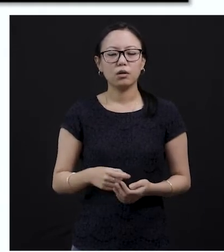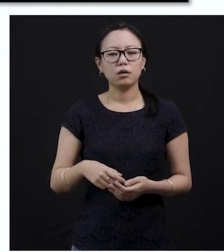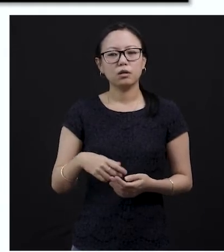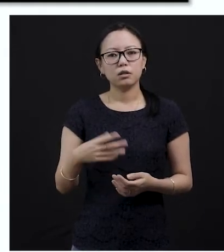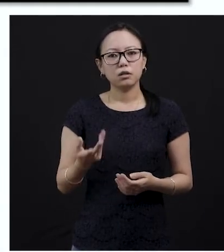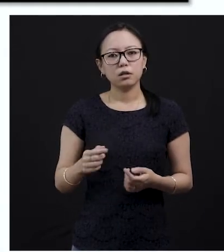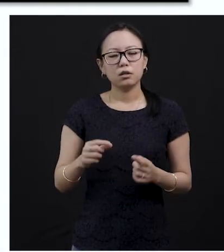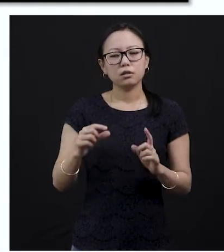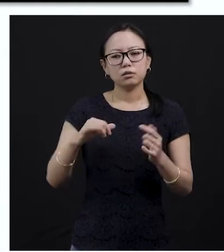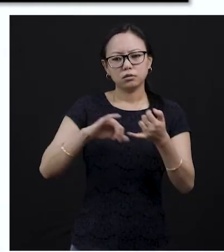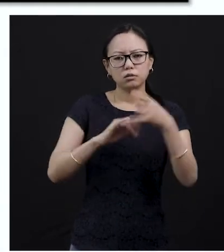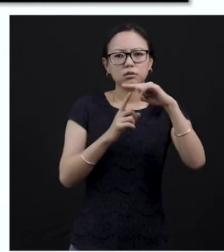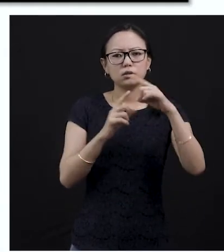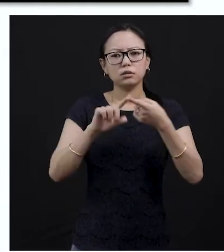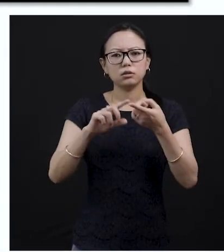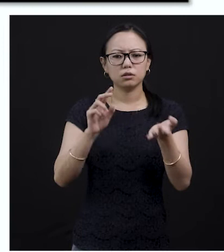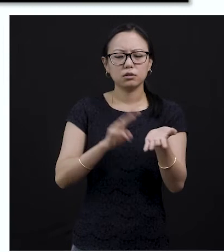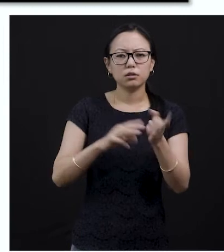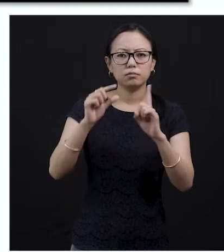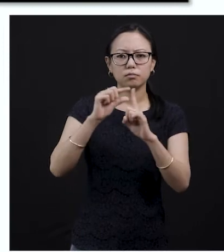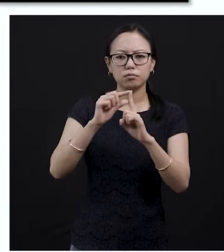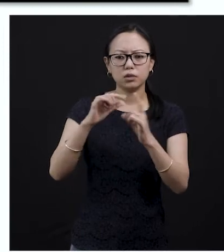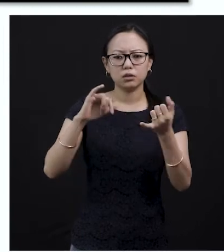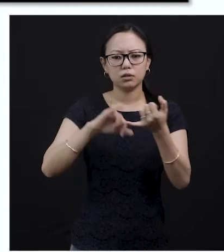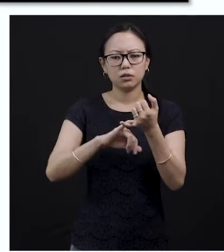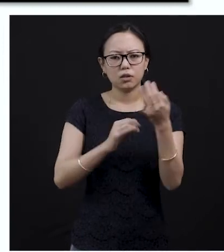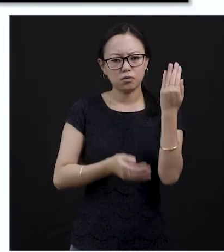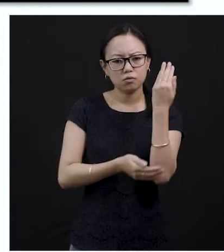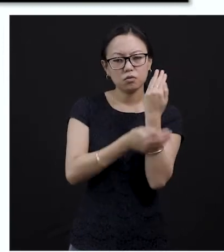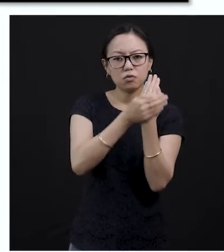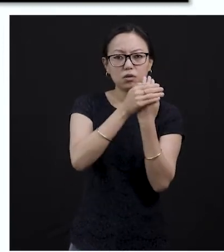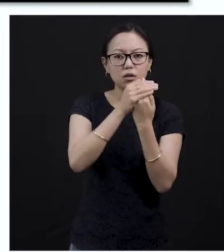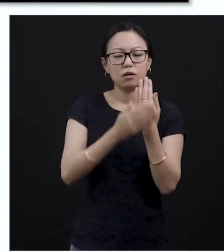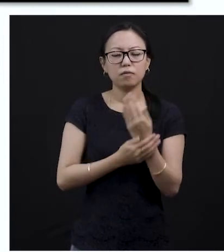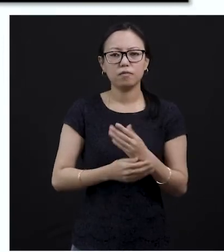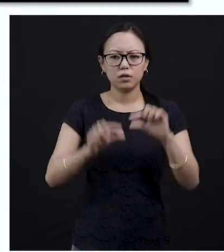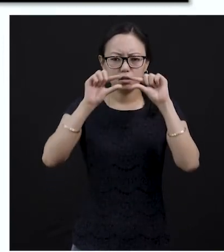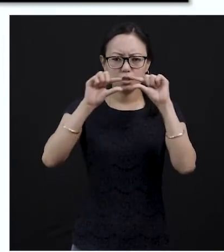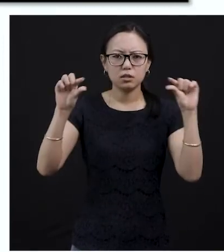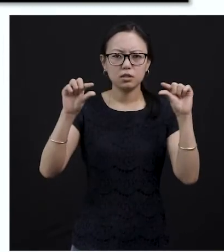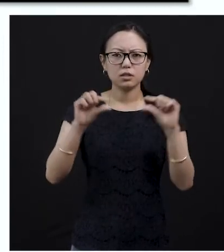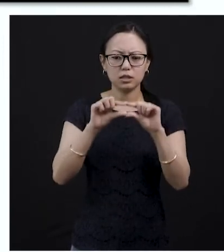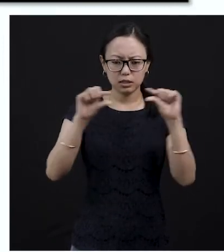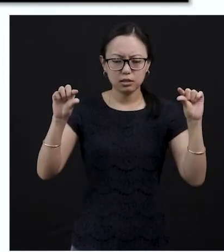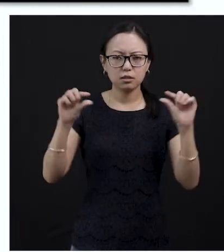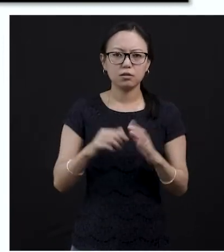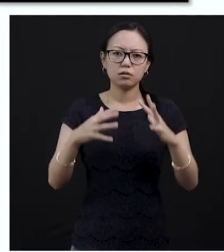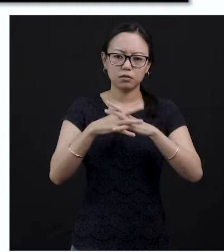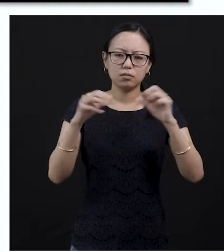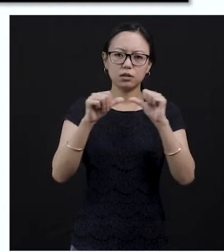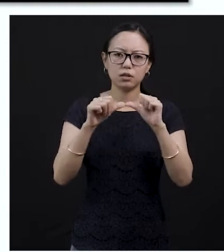okay? Then the stems are covered with thick waxy layers, which helps to retain